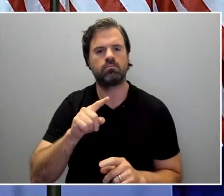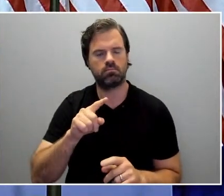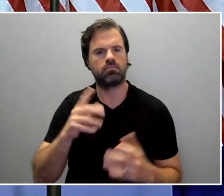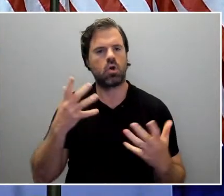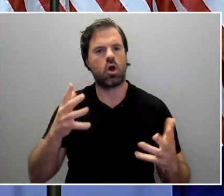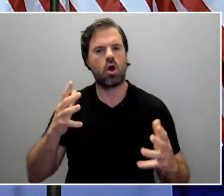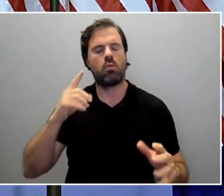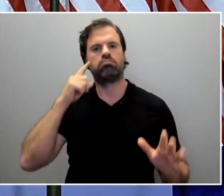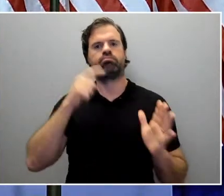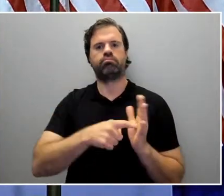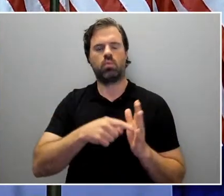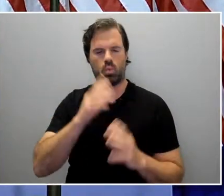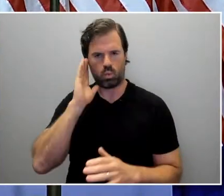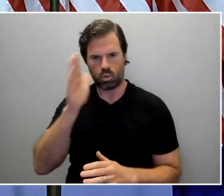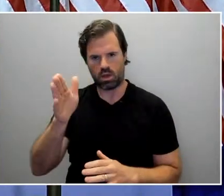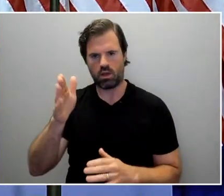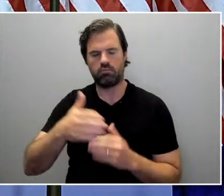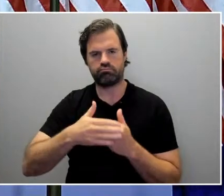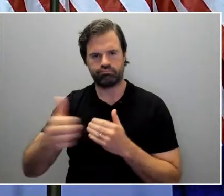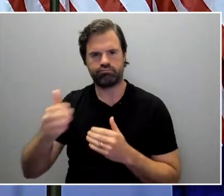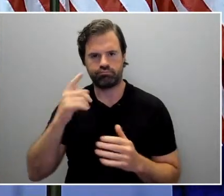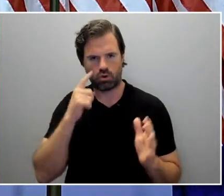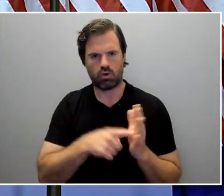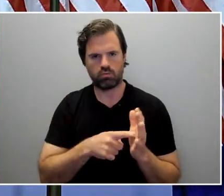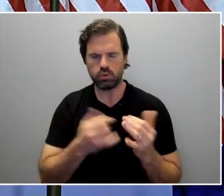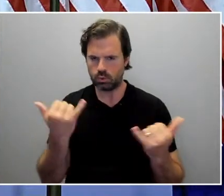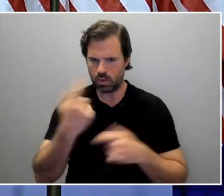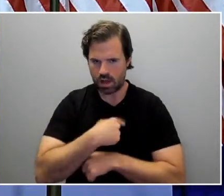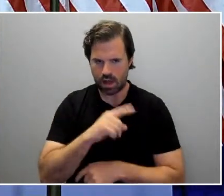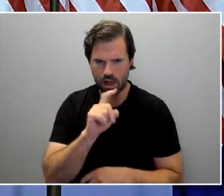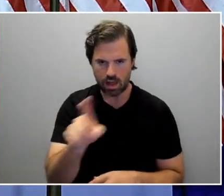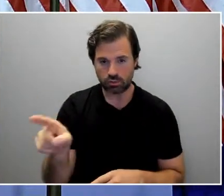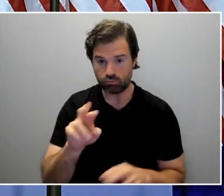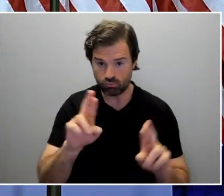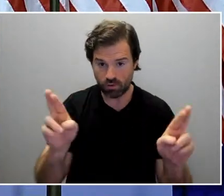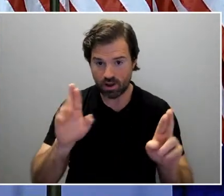So today I ask, are you ready to make your voices heard?